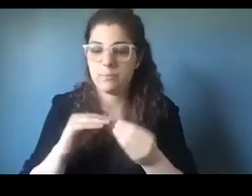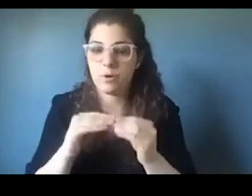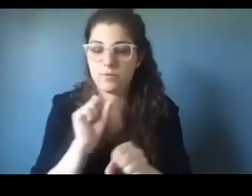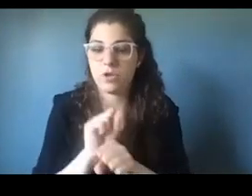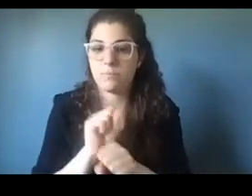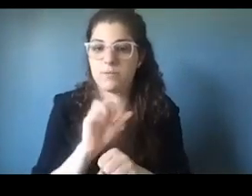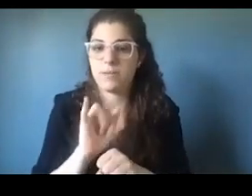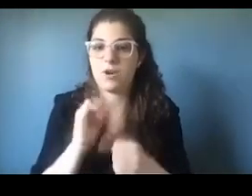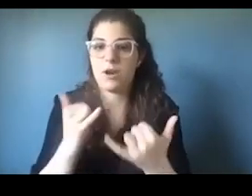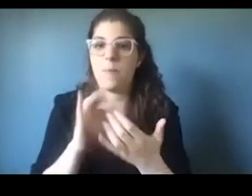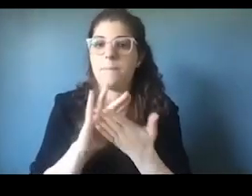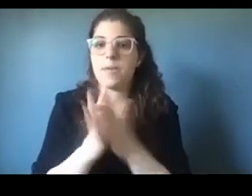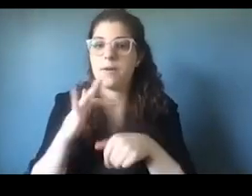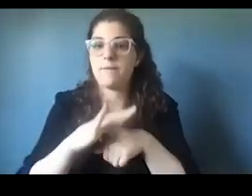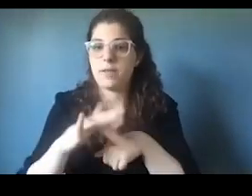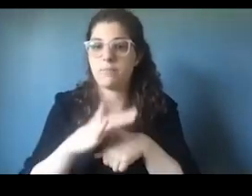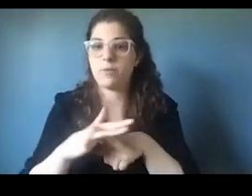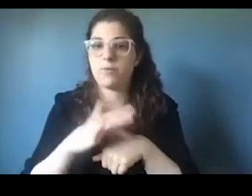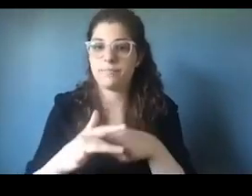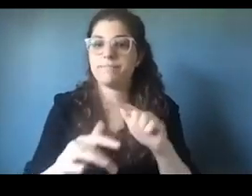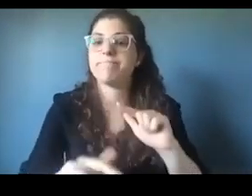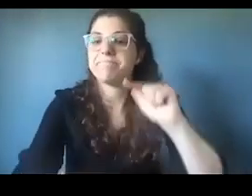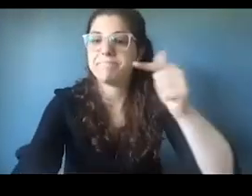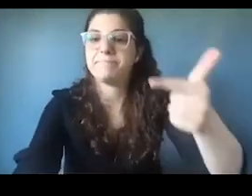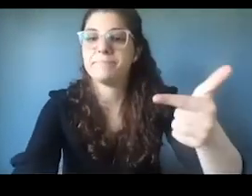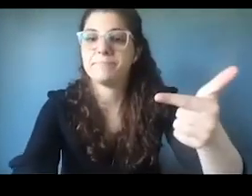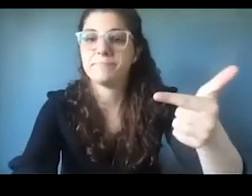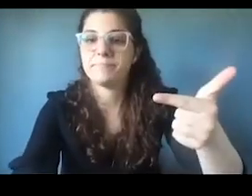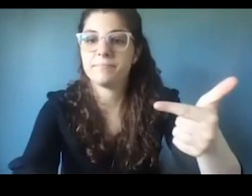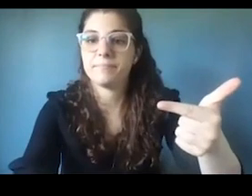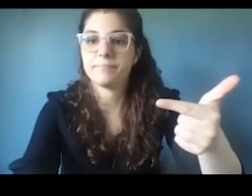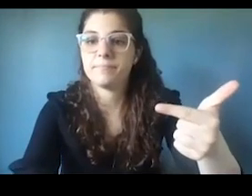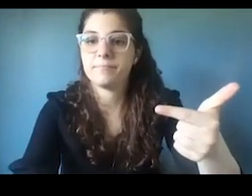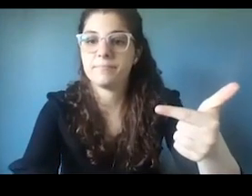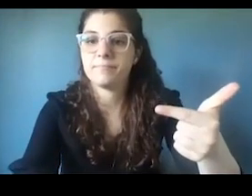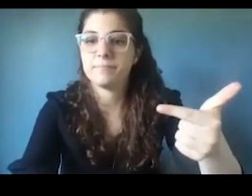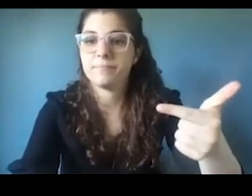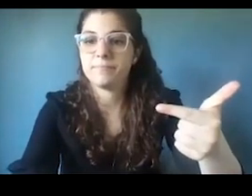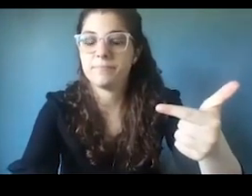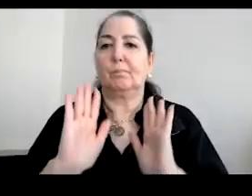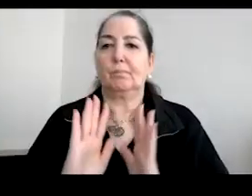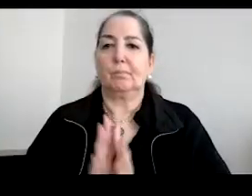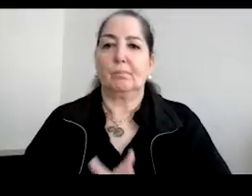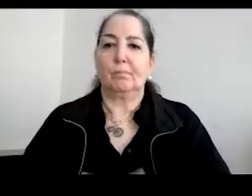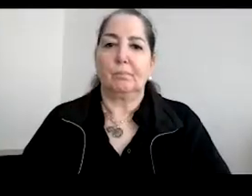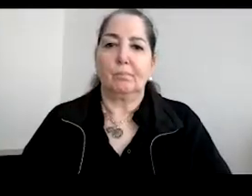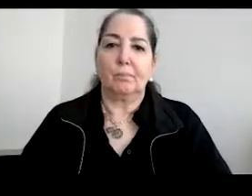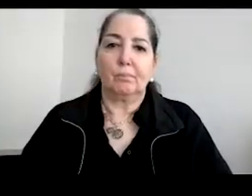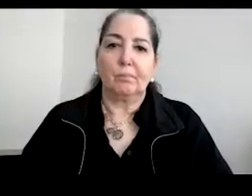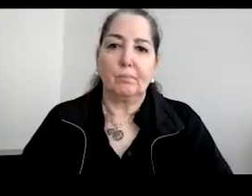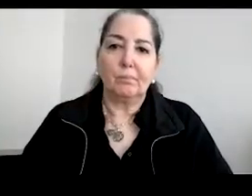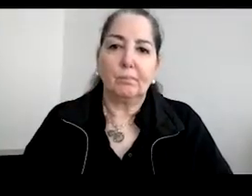are becoming available in the upturn. So let me stop there. I know I've gone over time,